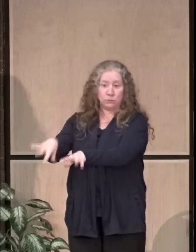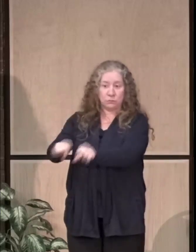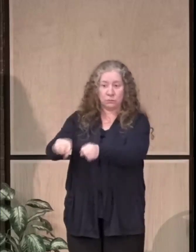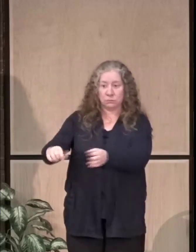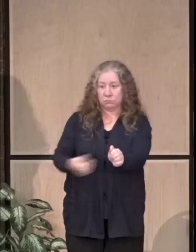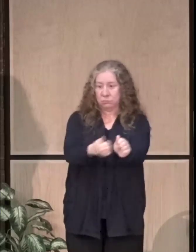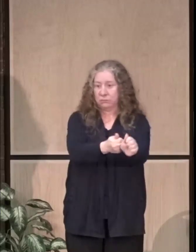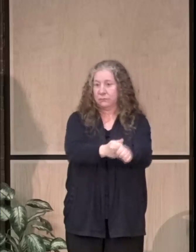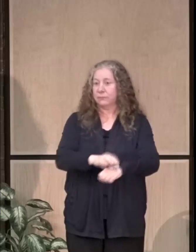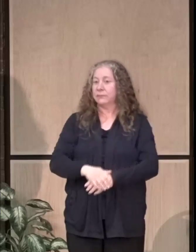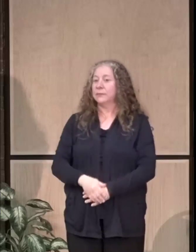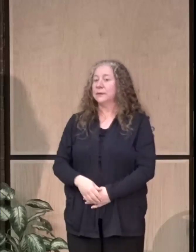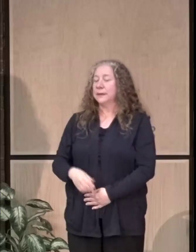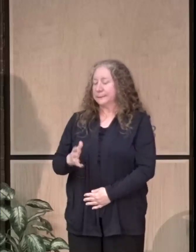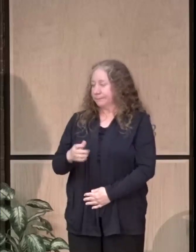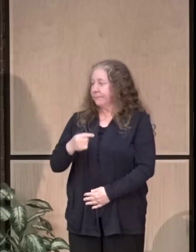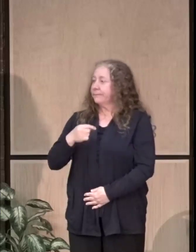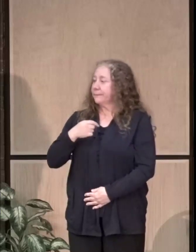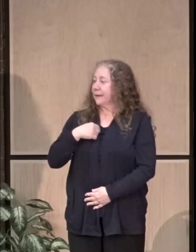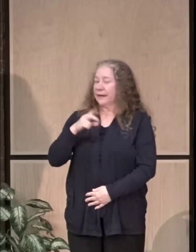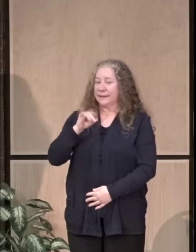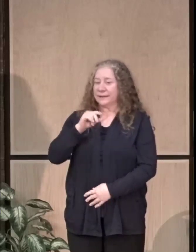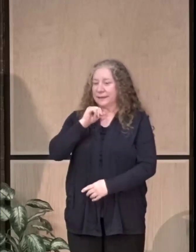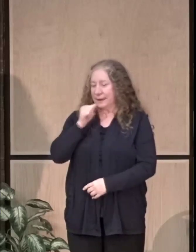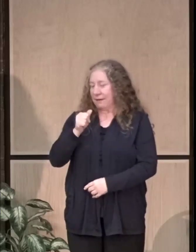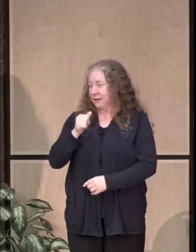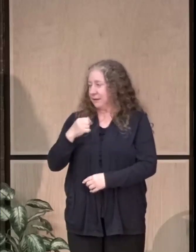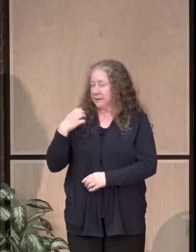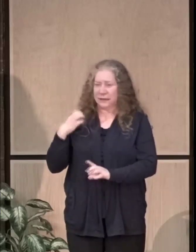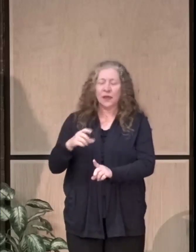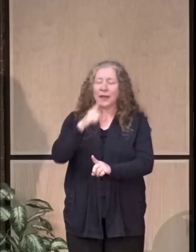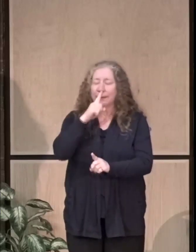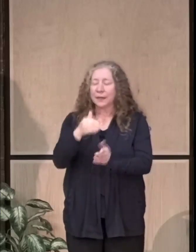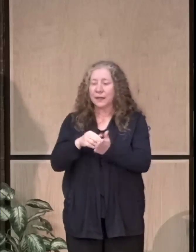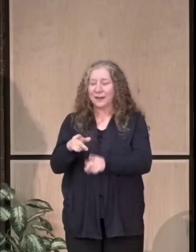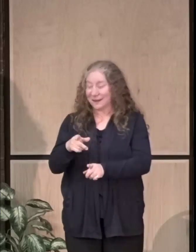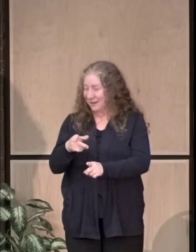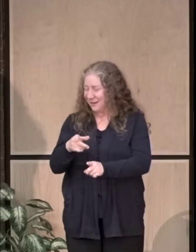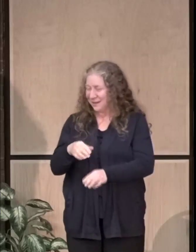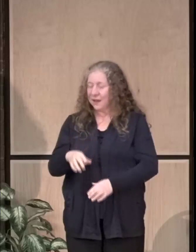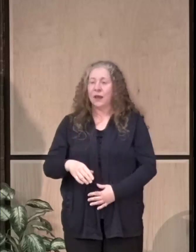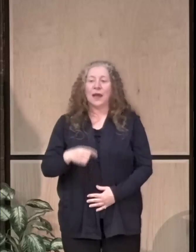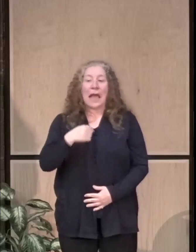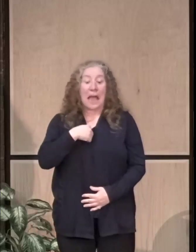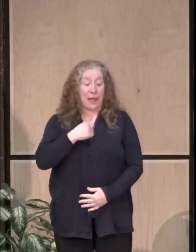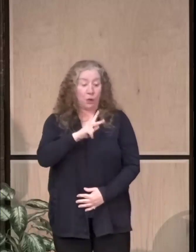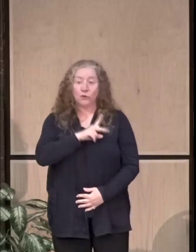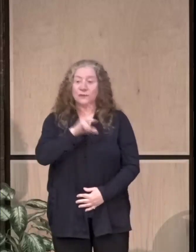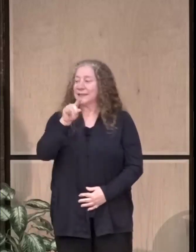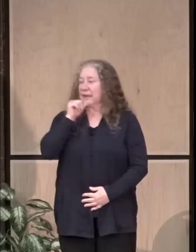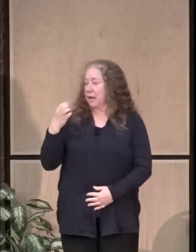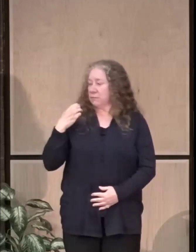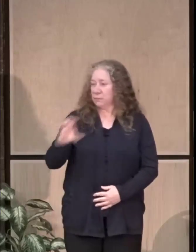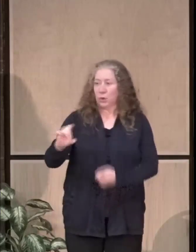I personally don't delegate, but I do know that First Sergeant's testimony said he did reach out. Later. I'm sorry, could you say that again? I'm sorry. I personally did not delegate